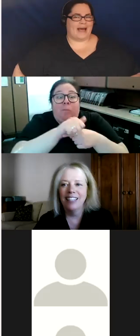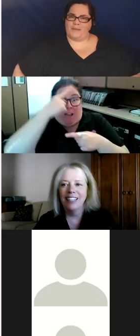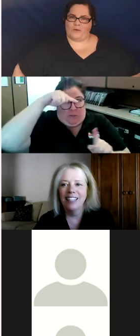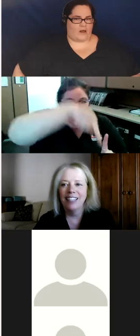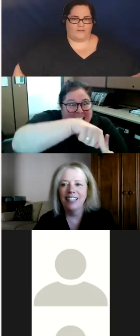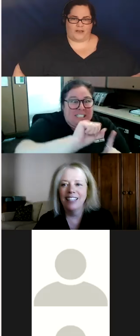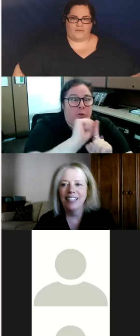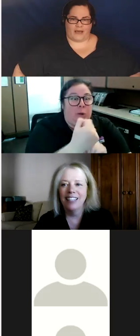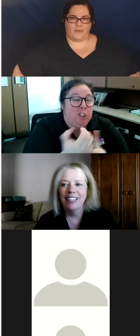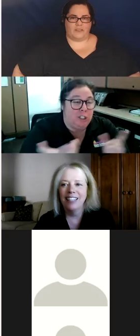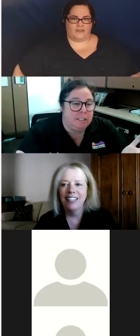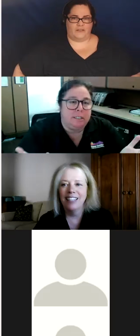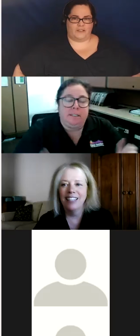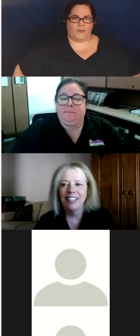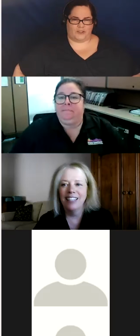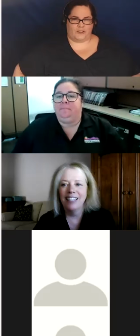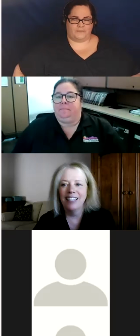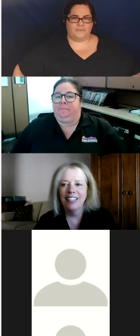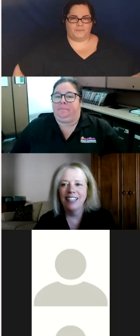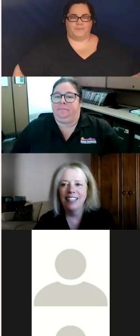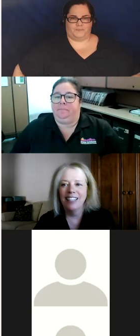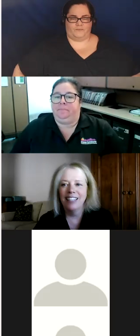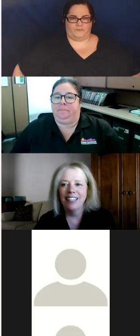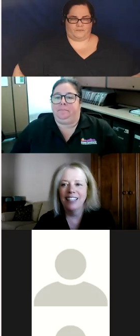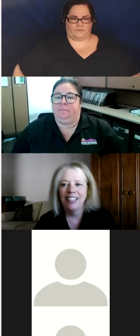interpreter may not be qualified for that particular situation.